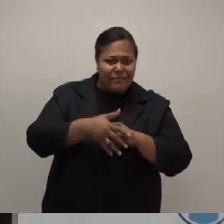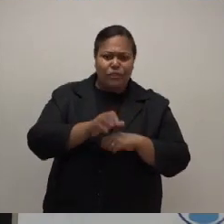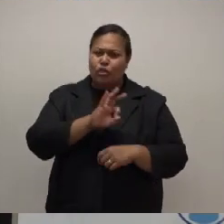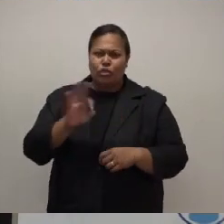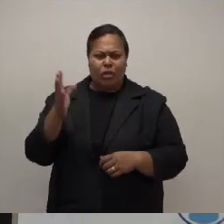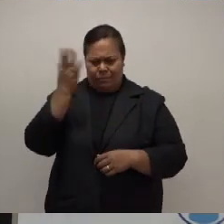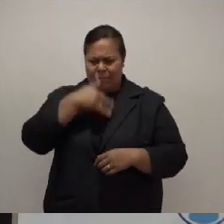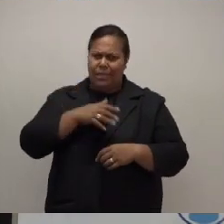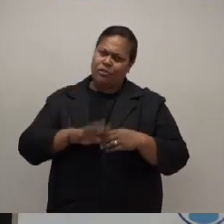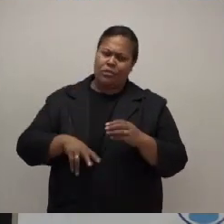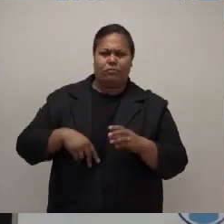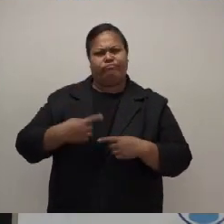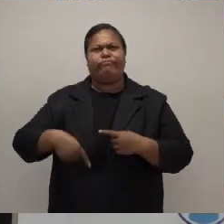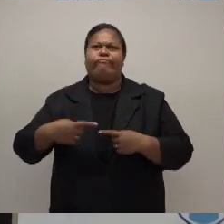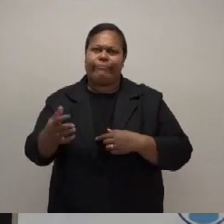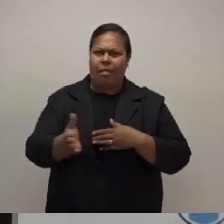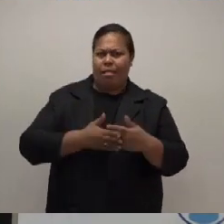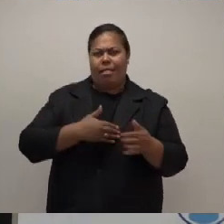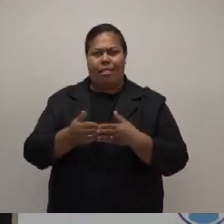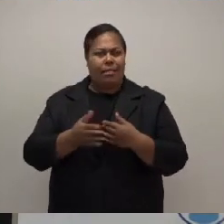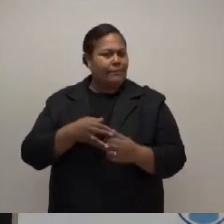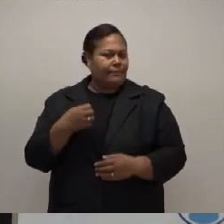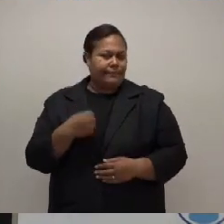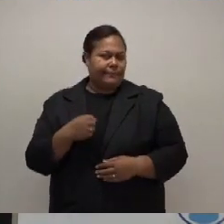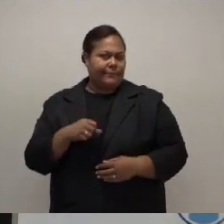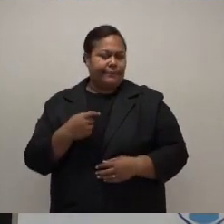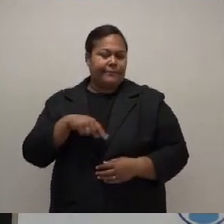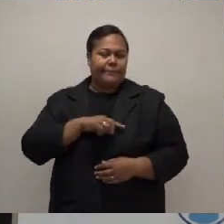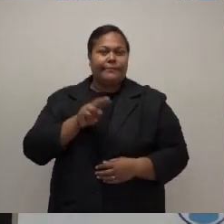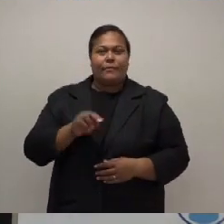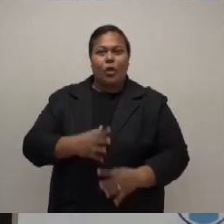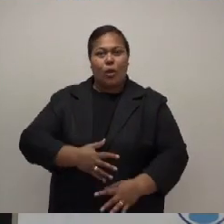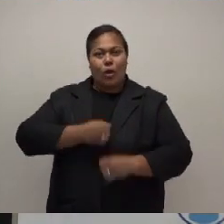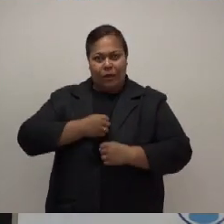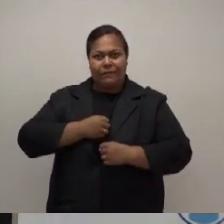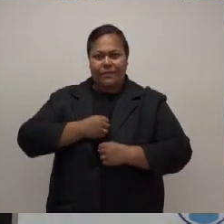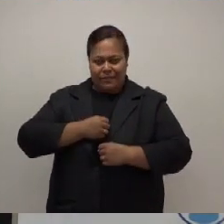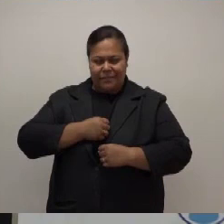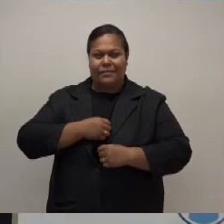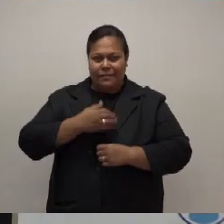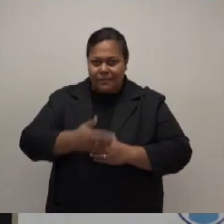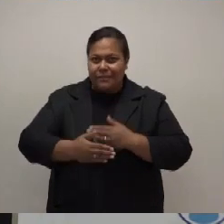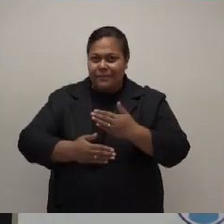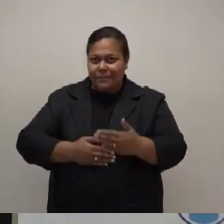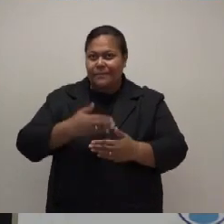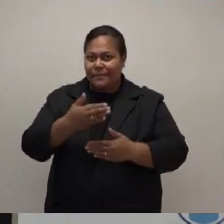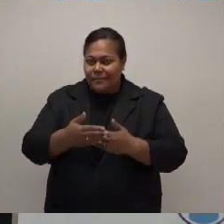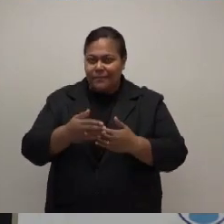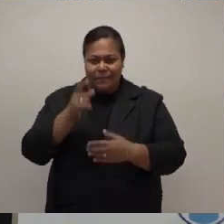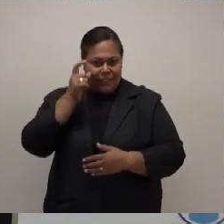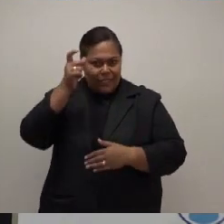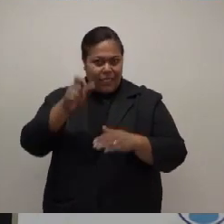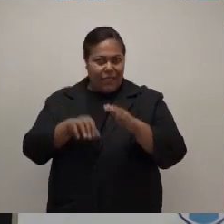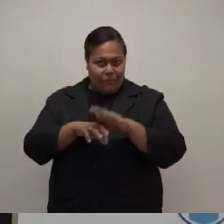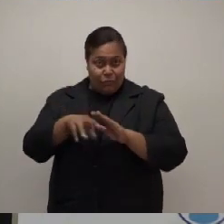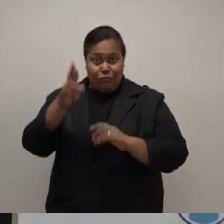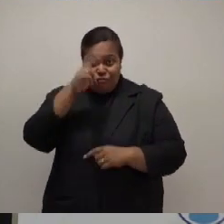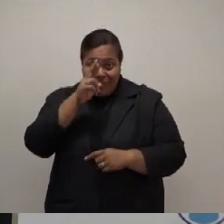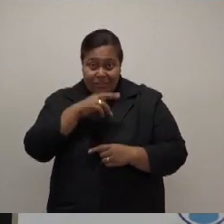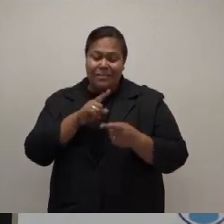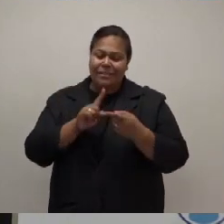ahead, but by confidently stepping forward, vigilant to both risks and opportunities.